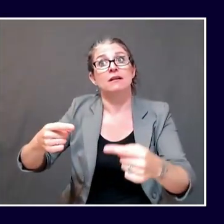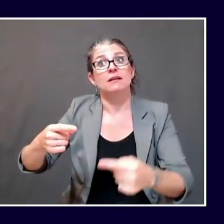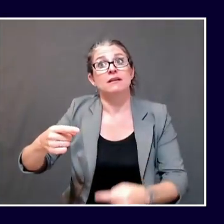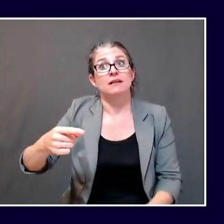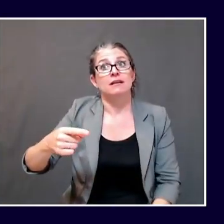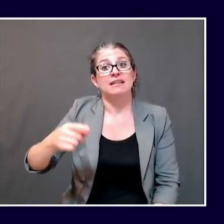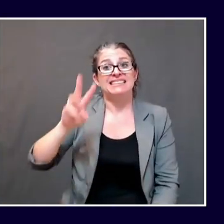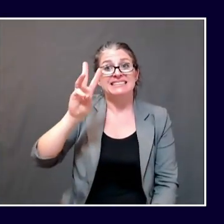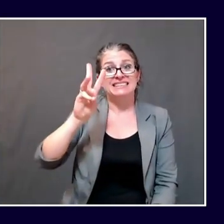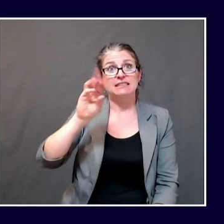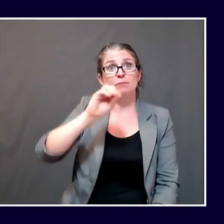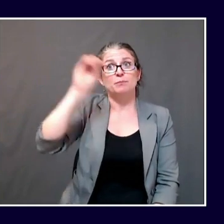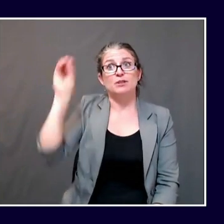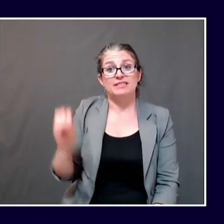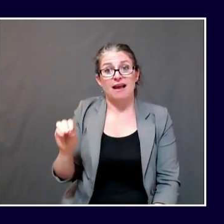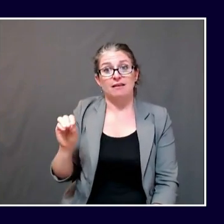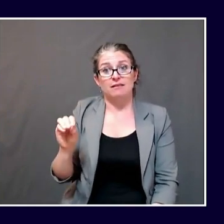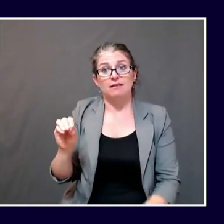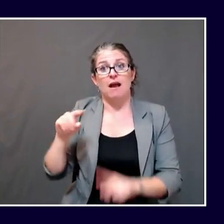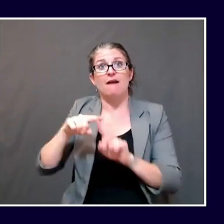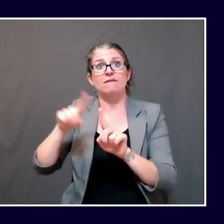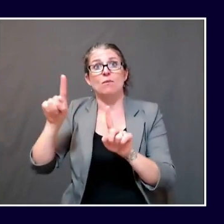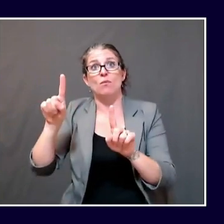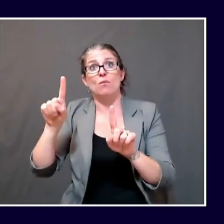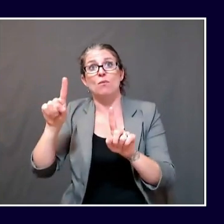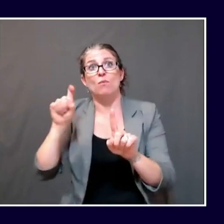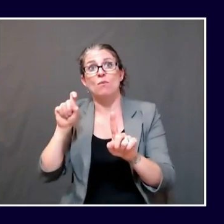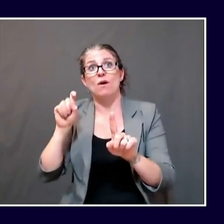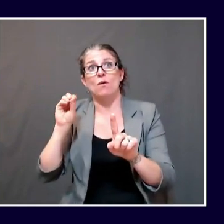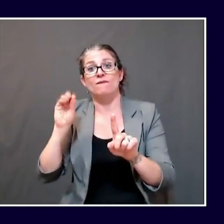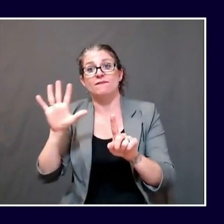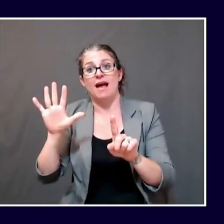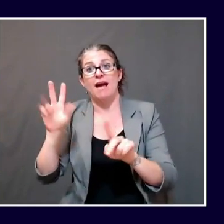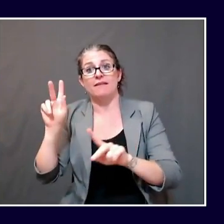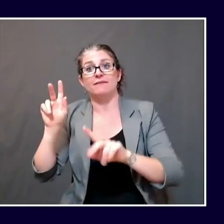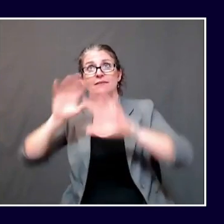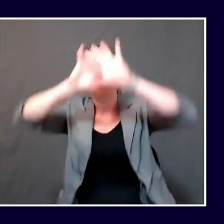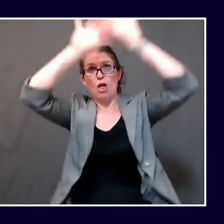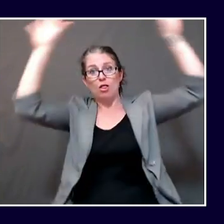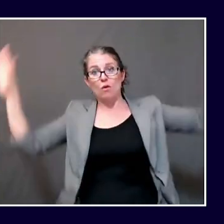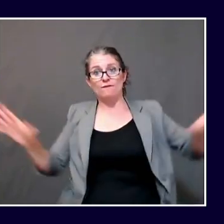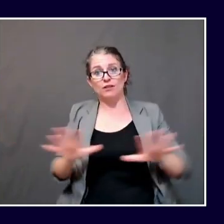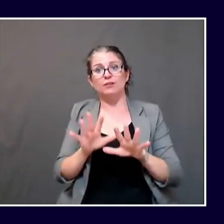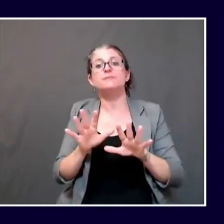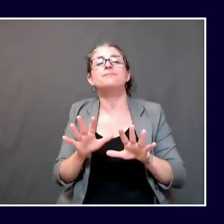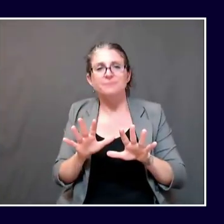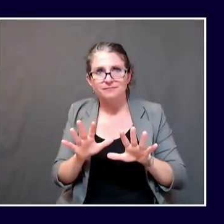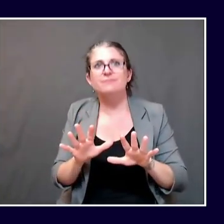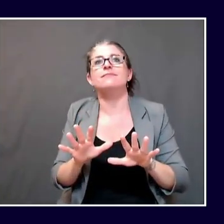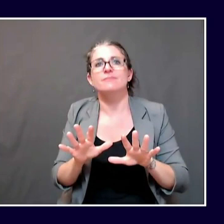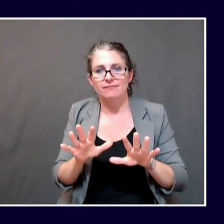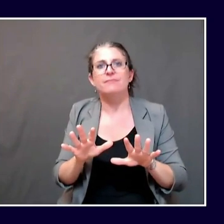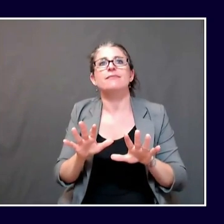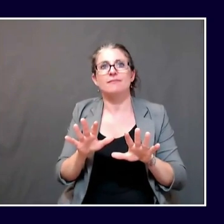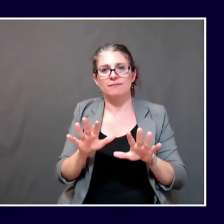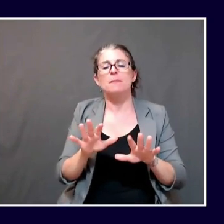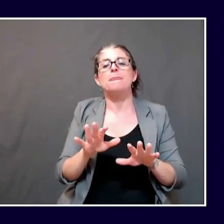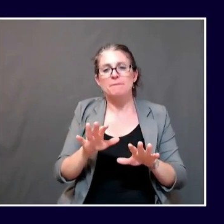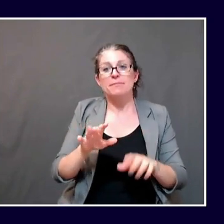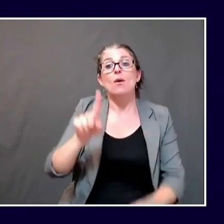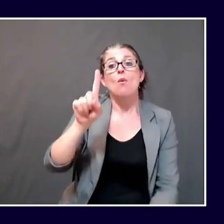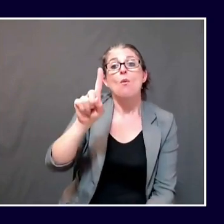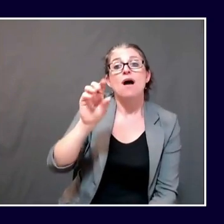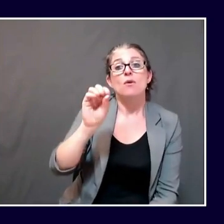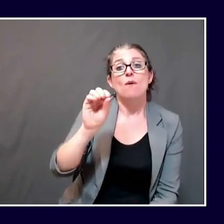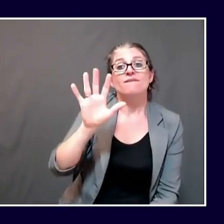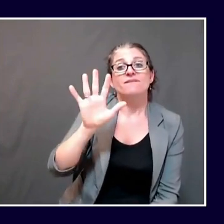home congregate settings. So we have been working with these facilities since the beginning. Through a survey early on, we found